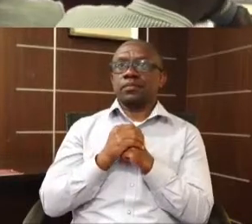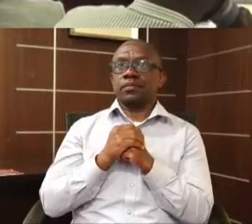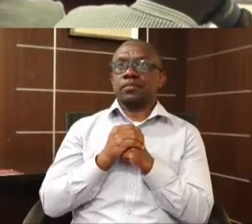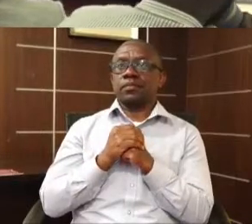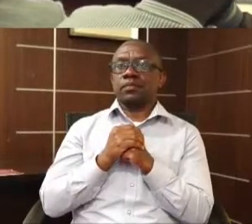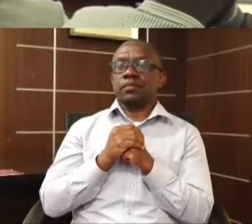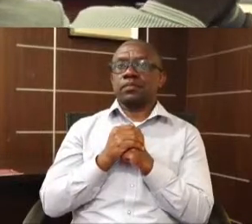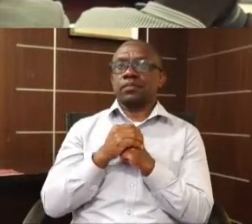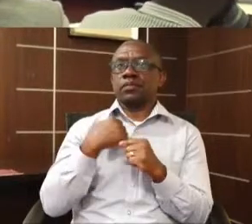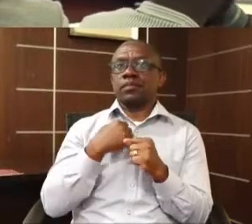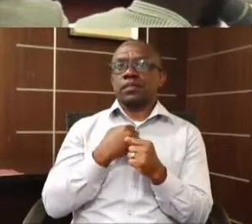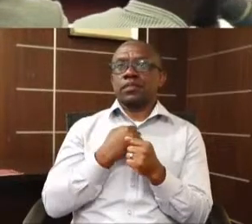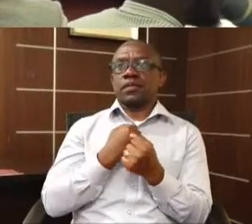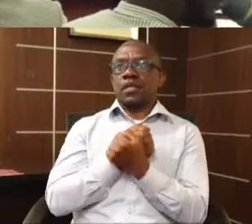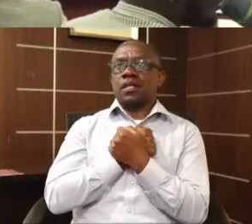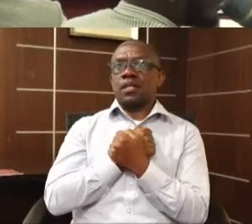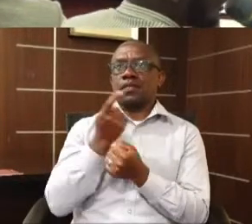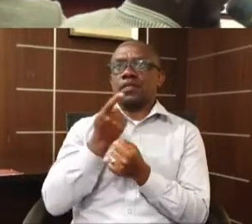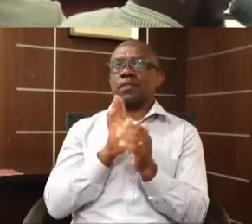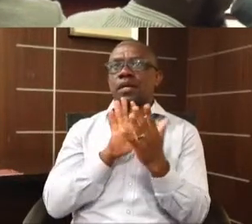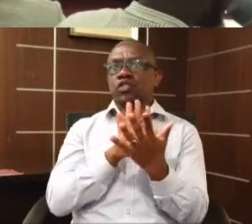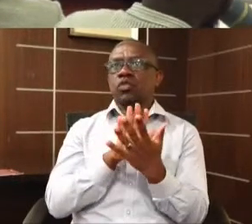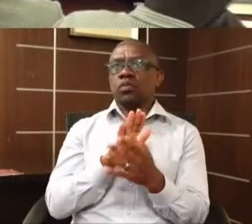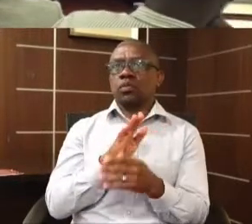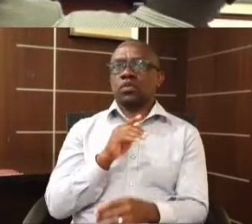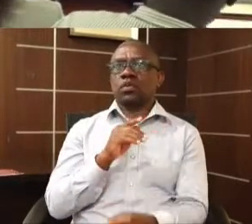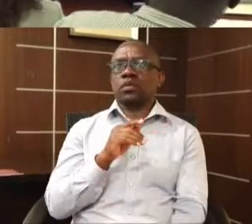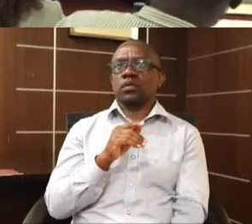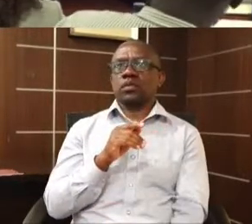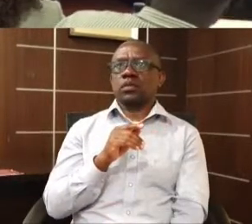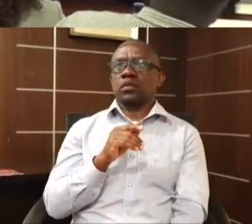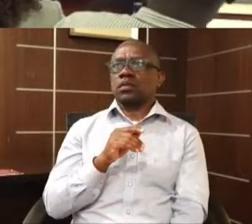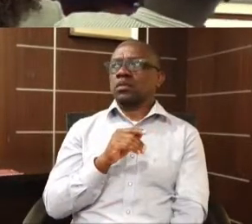Basically, I love the approach that you've taken with the AI models